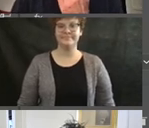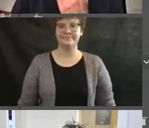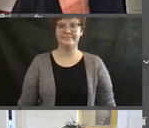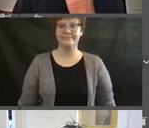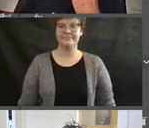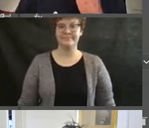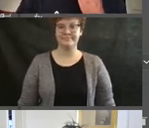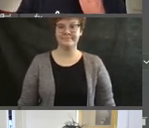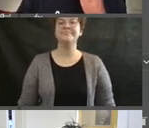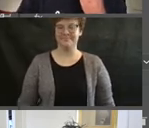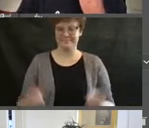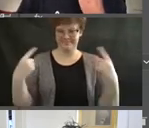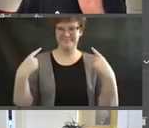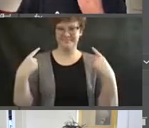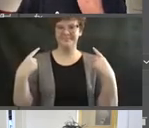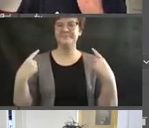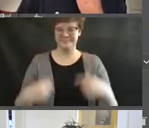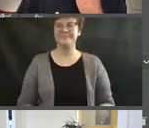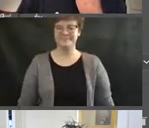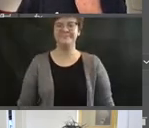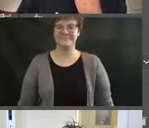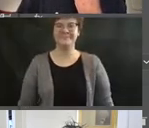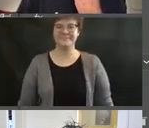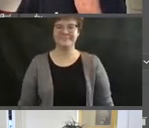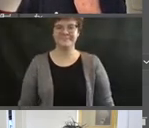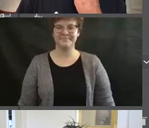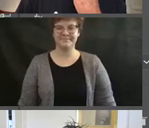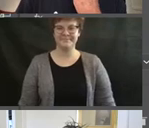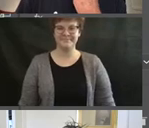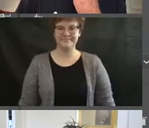So it's Brooke that needs to be changed now. Okay.